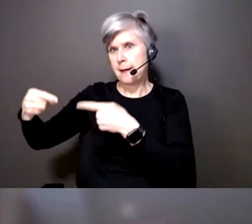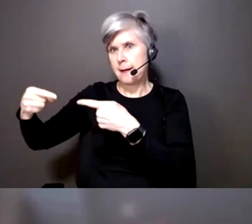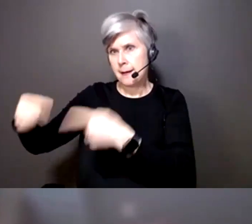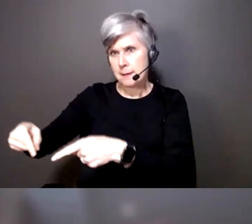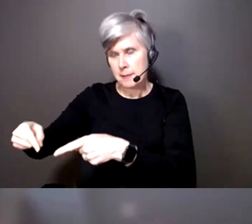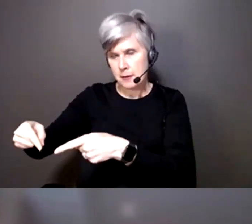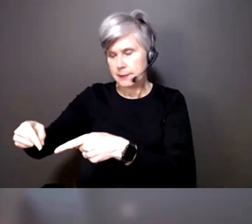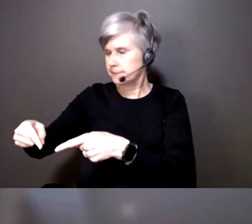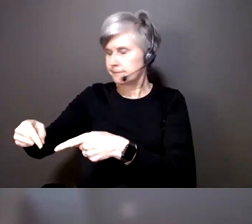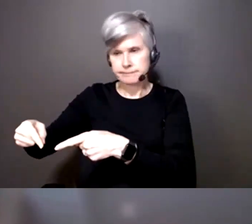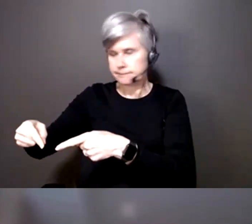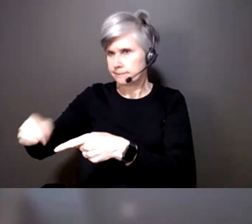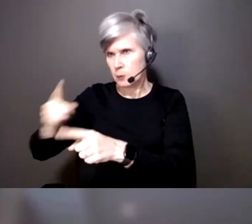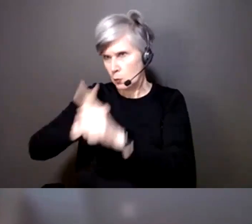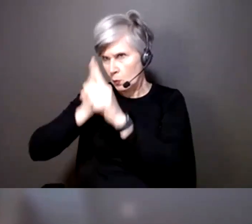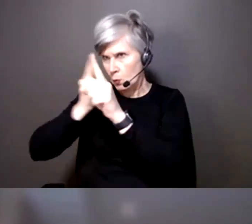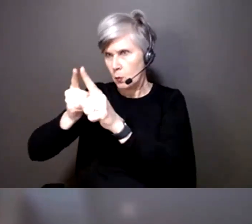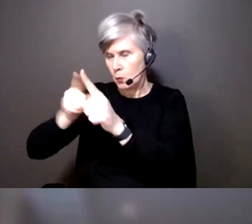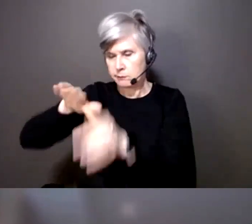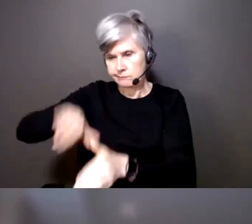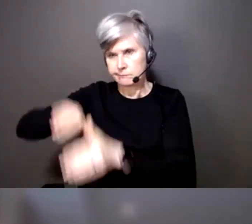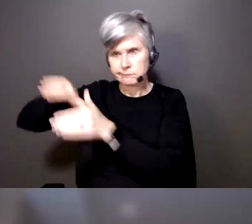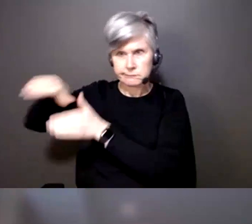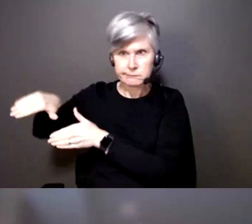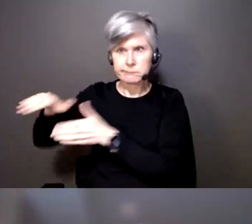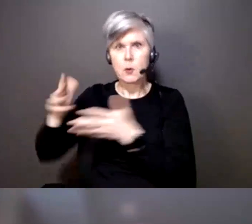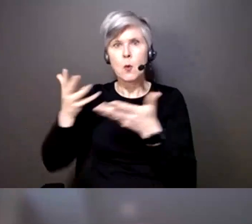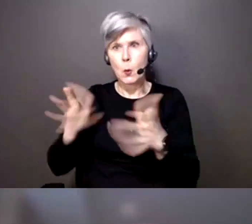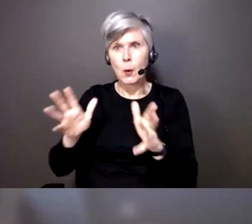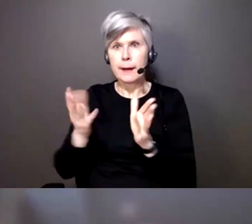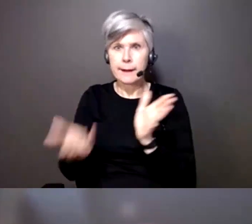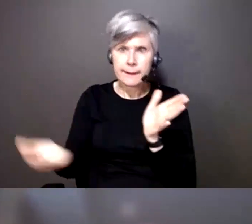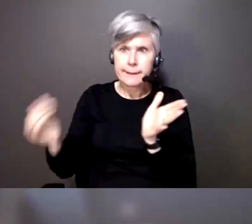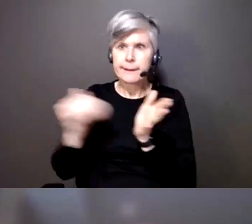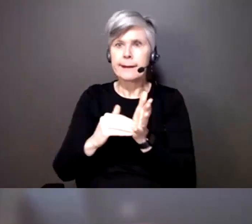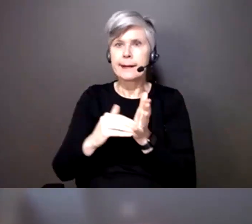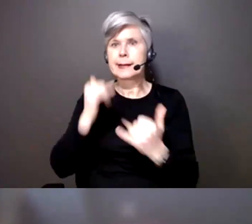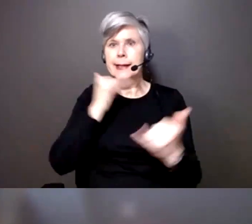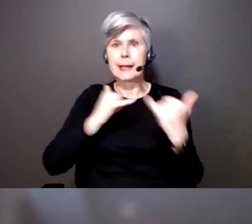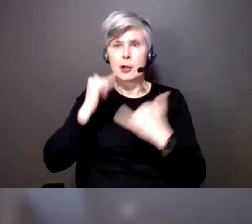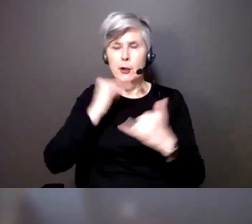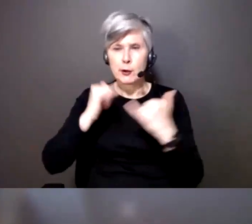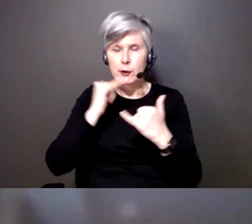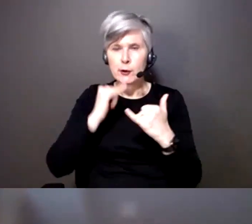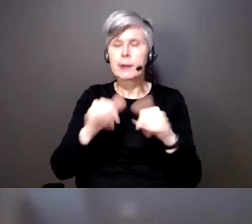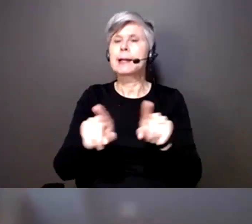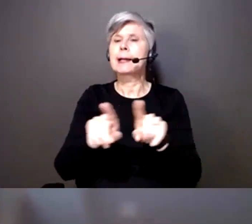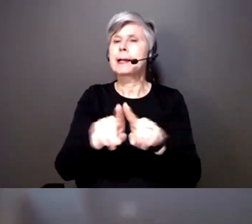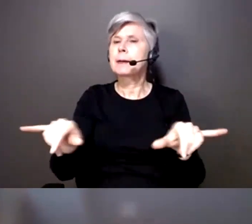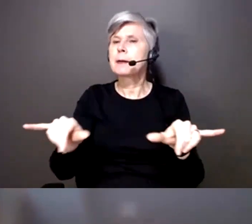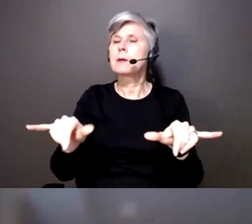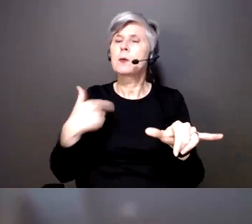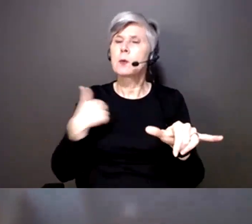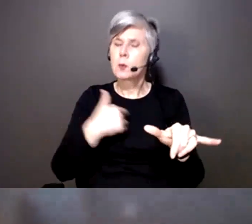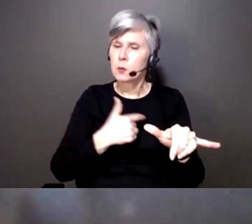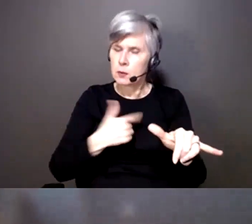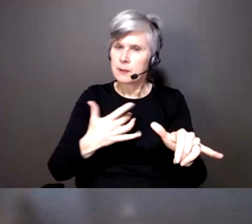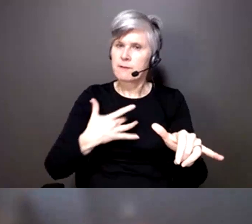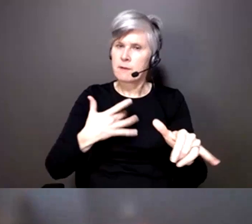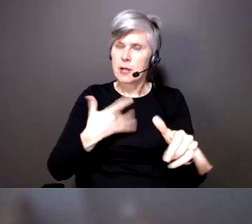the same errors, we also need to welcome everyone. And so, that's what I'd like all of